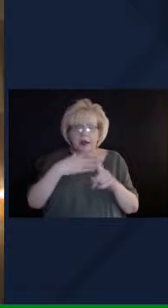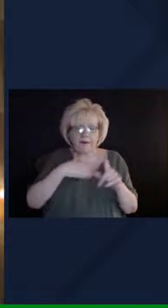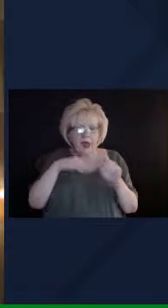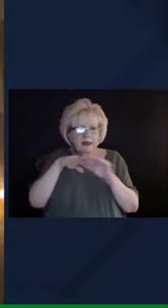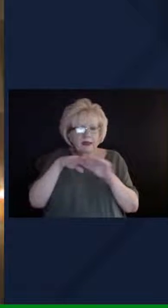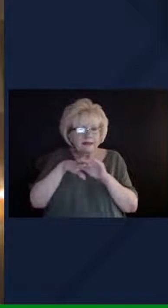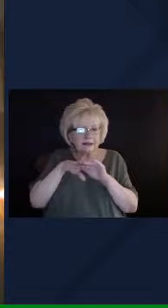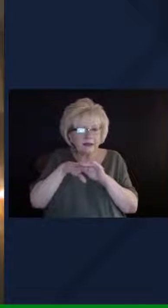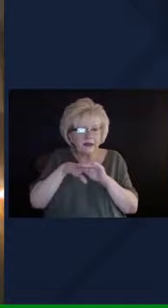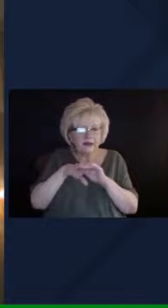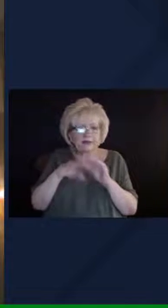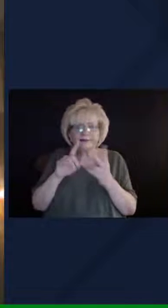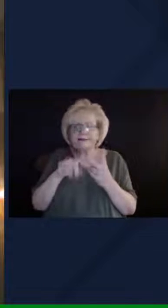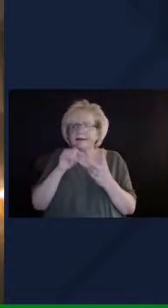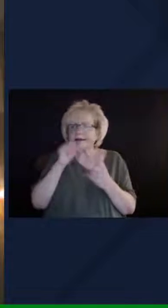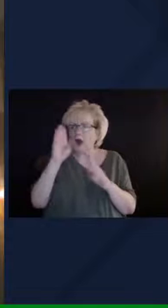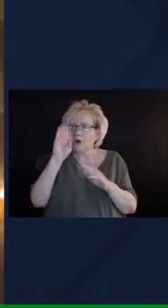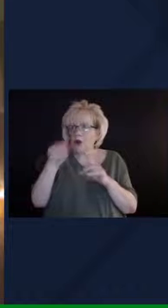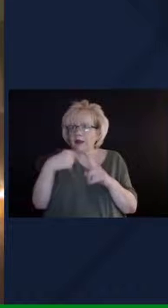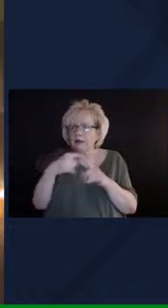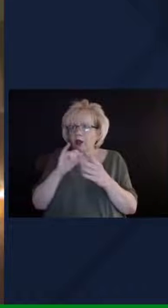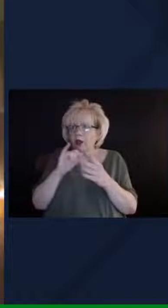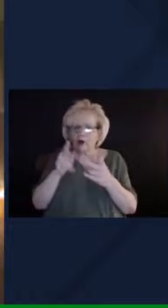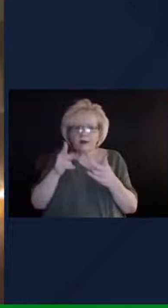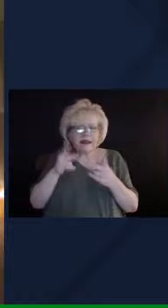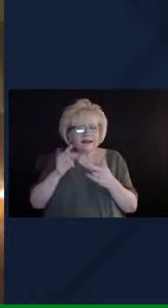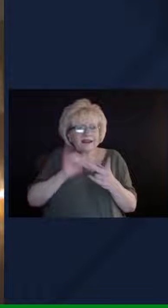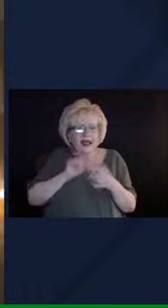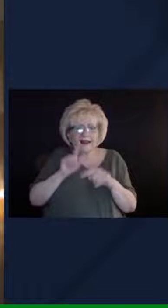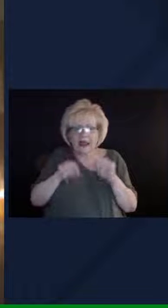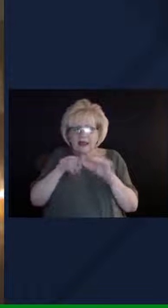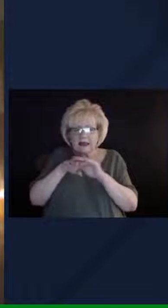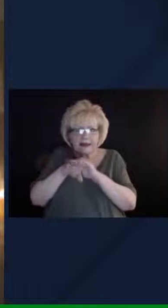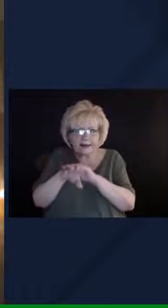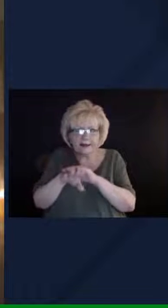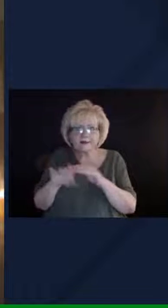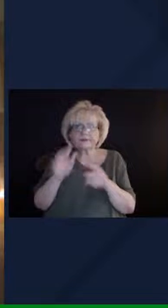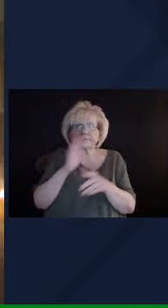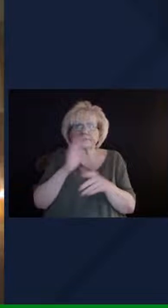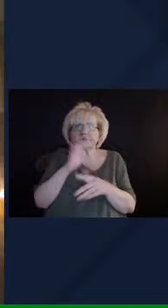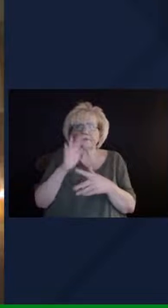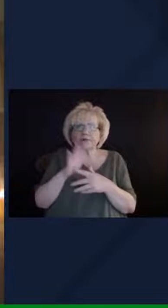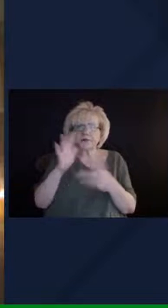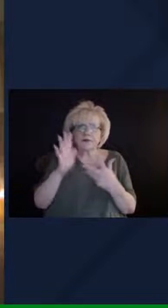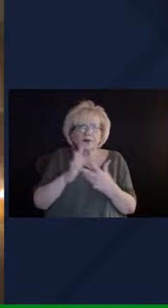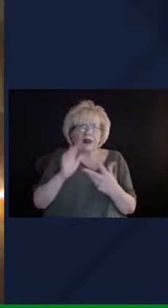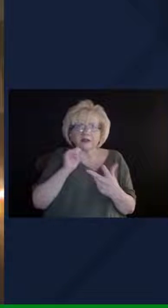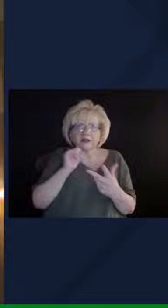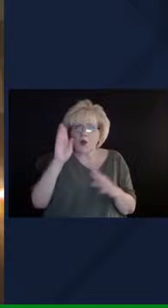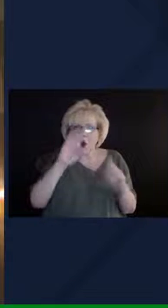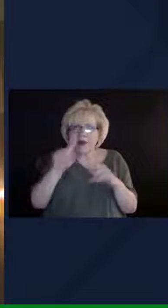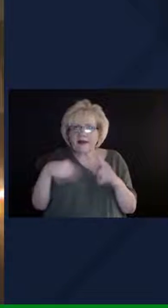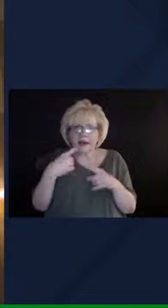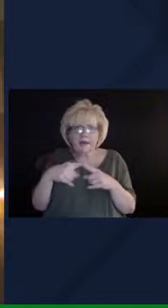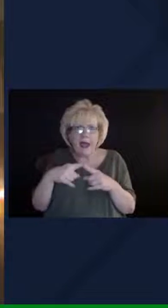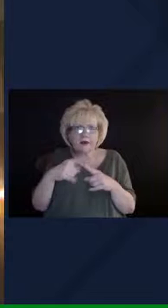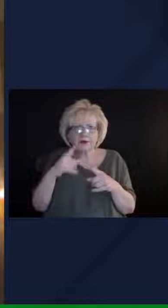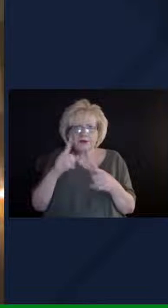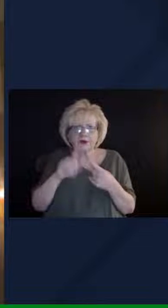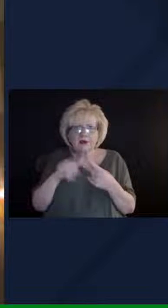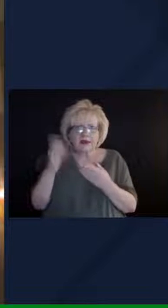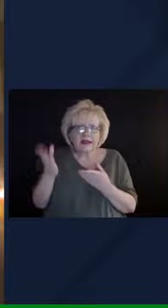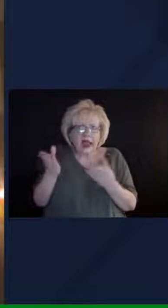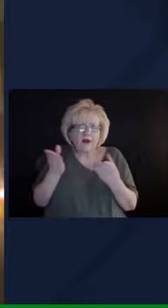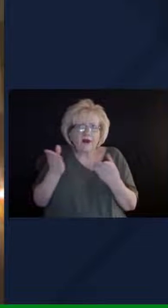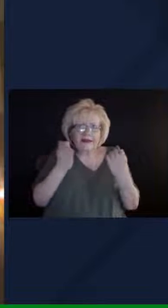not worry about the places where I'm not able to get into, not worry about having to have my carrying my groceries up 8